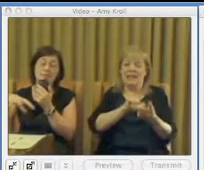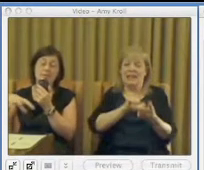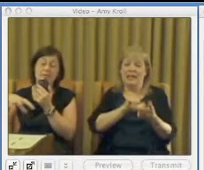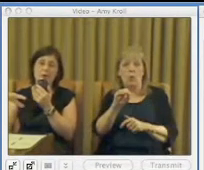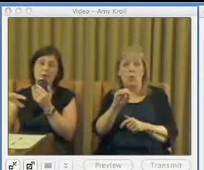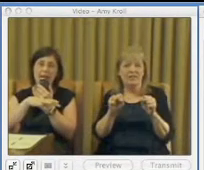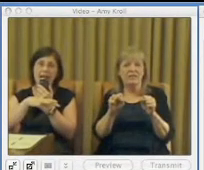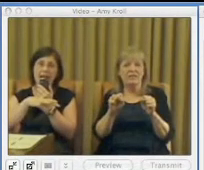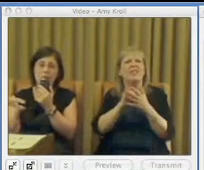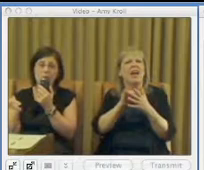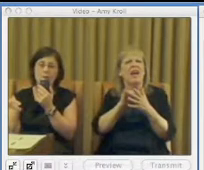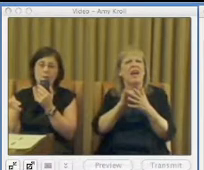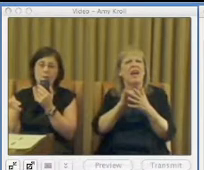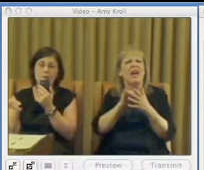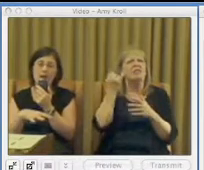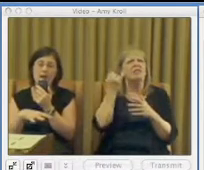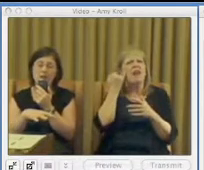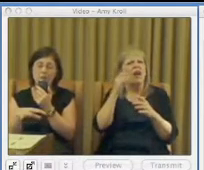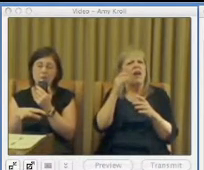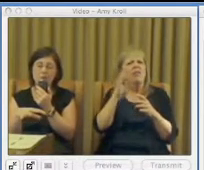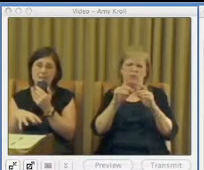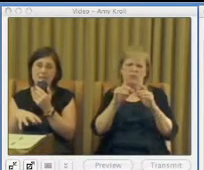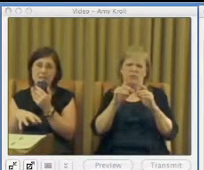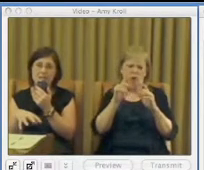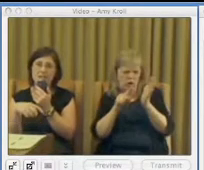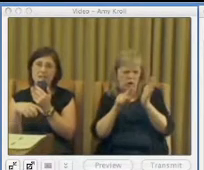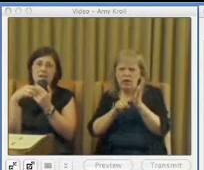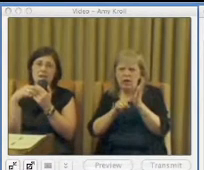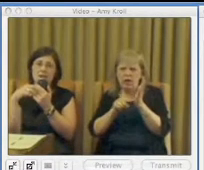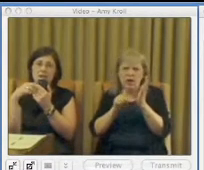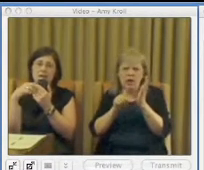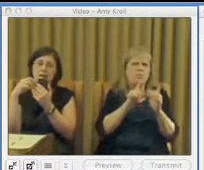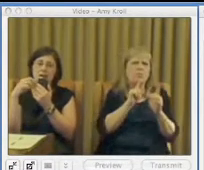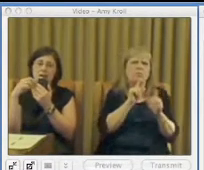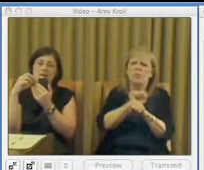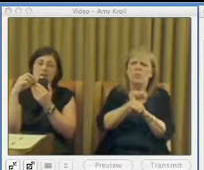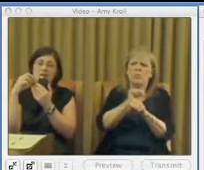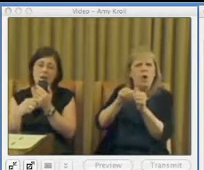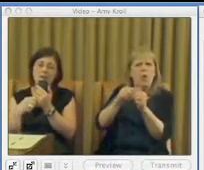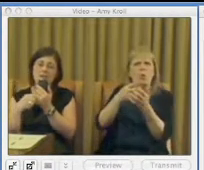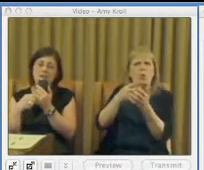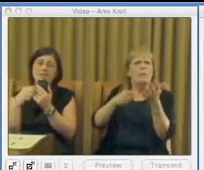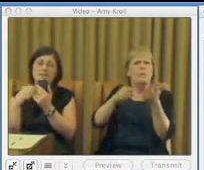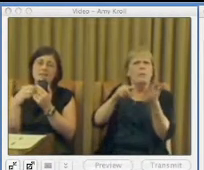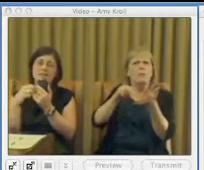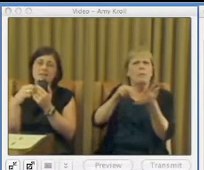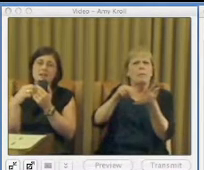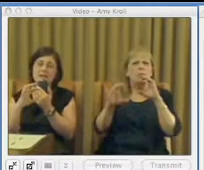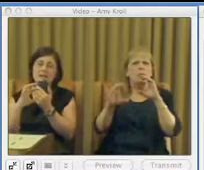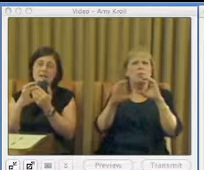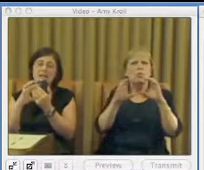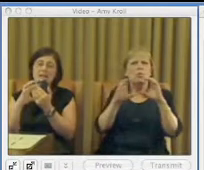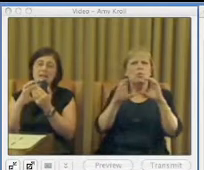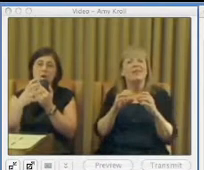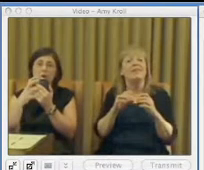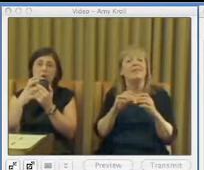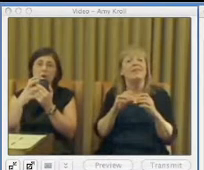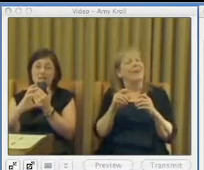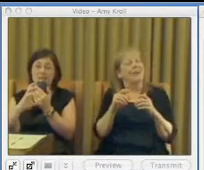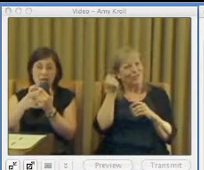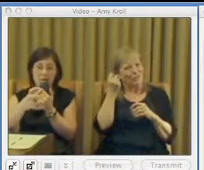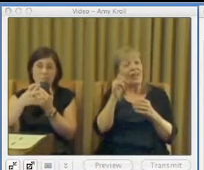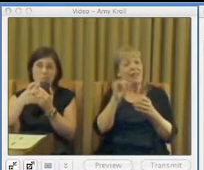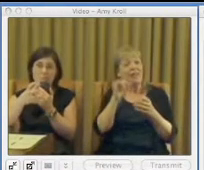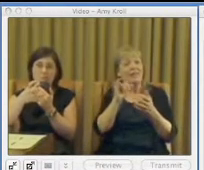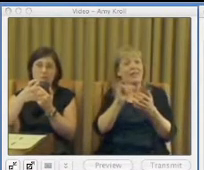theoretical model for exploring how communication happens, is that it recognises that meaning